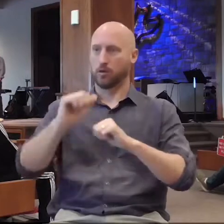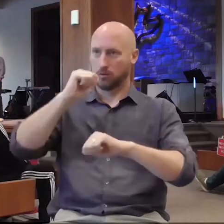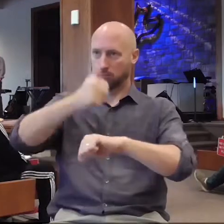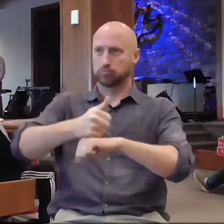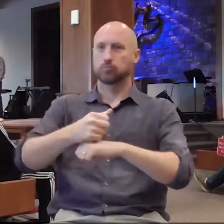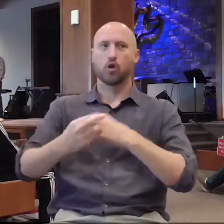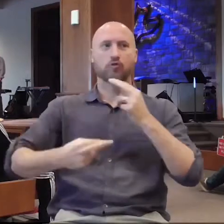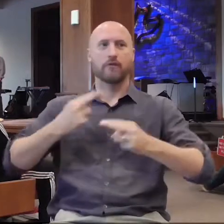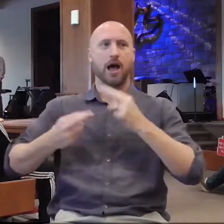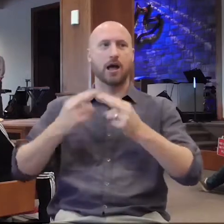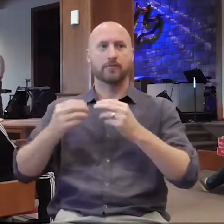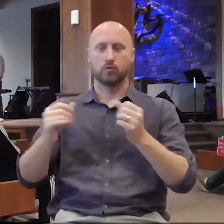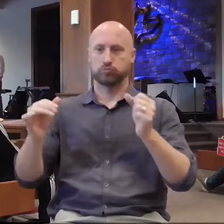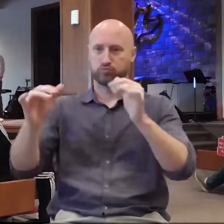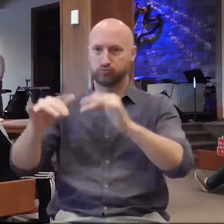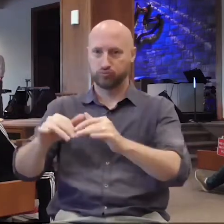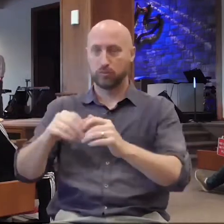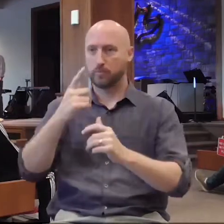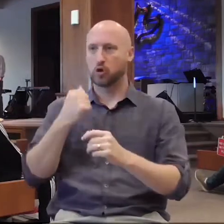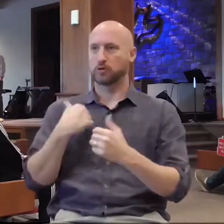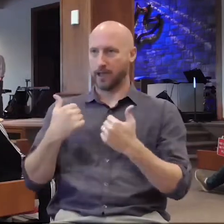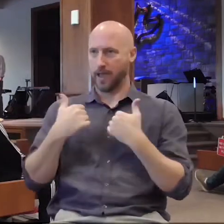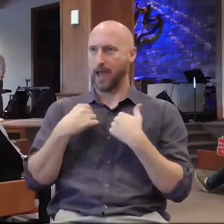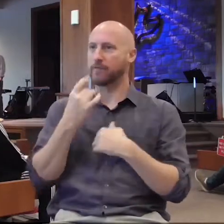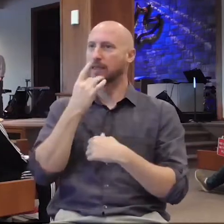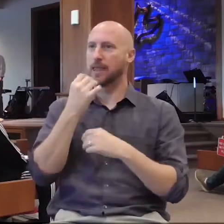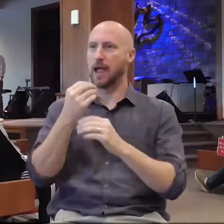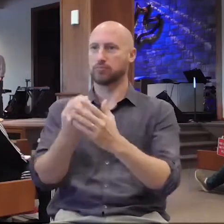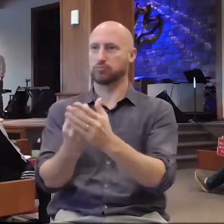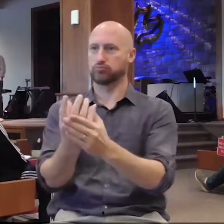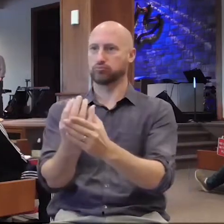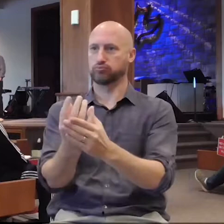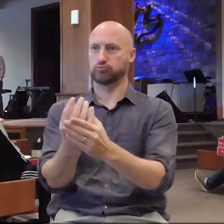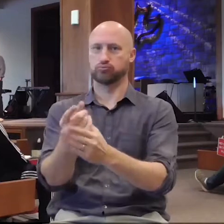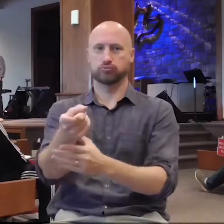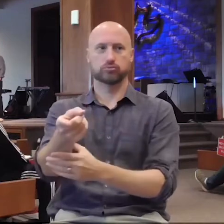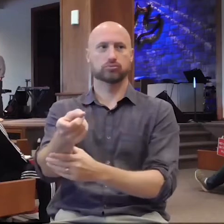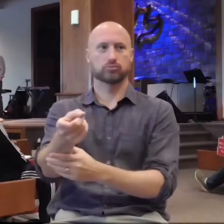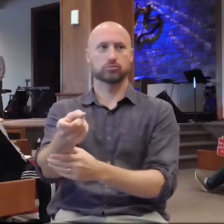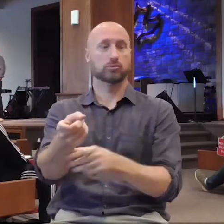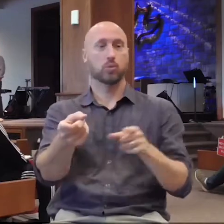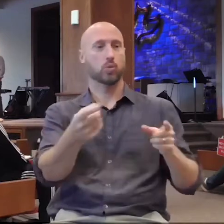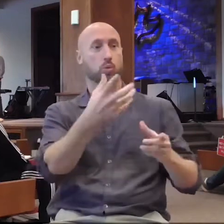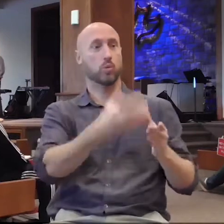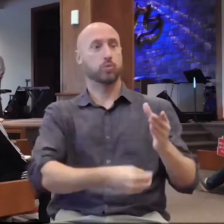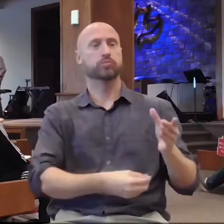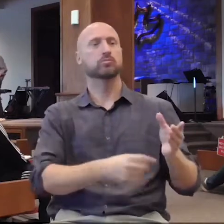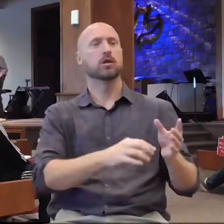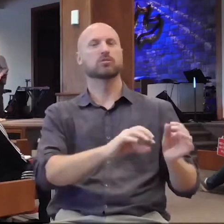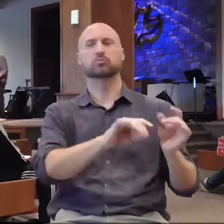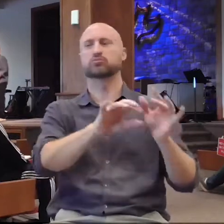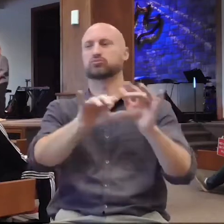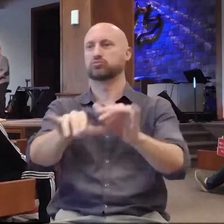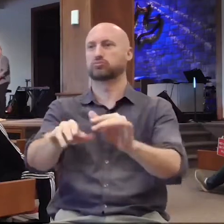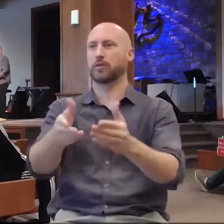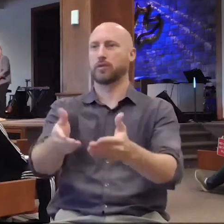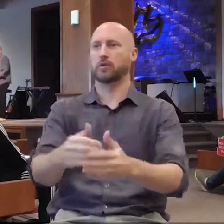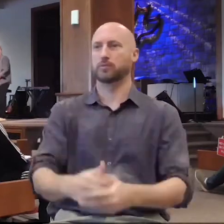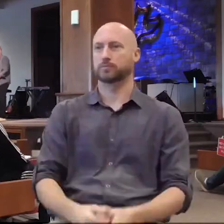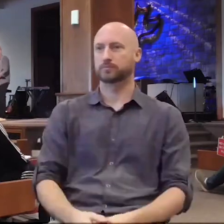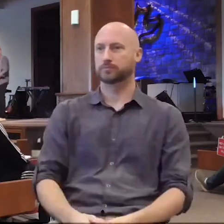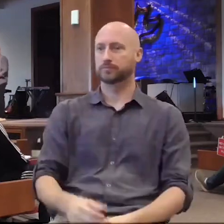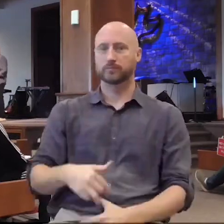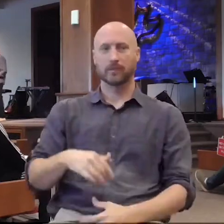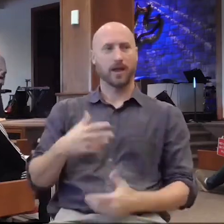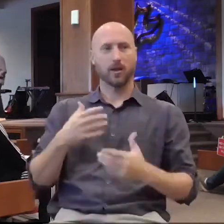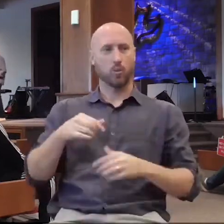I don't want them to remove the light that has been here that has shined through our church and the fellowships that have been born